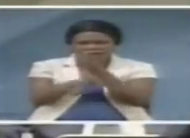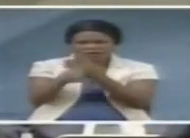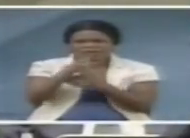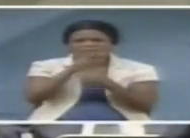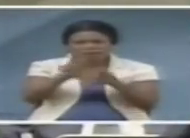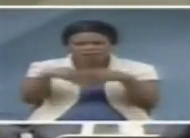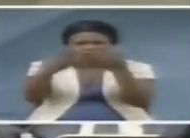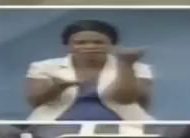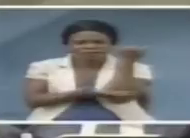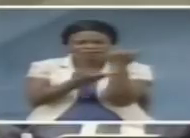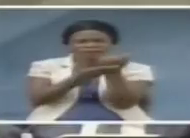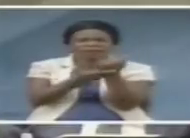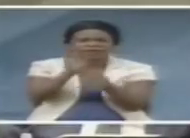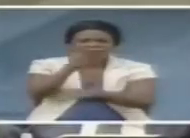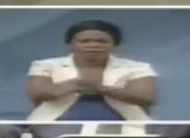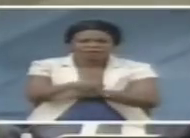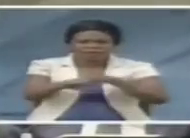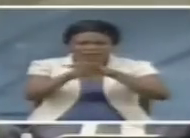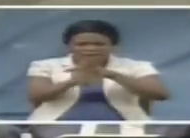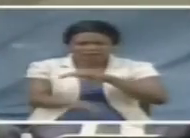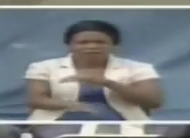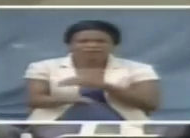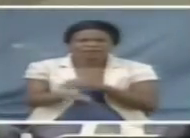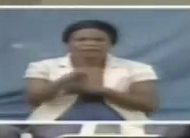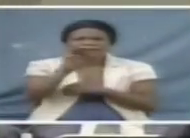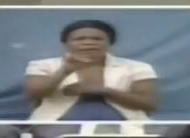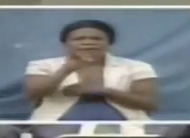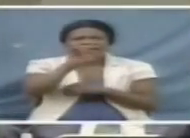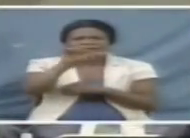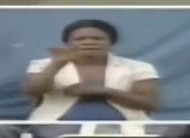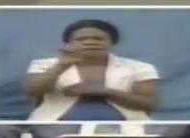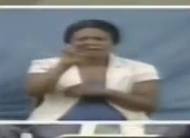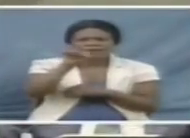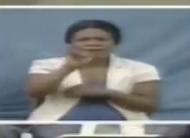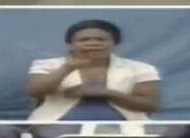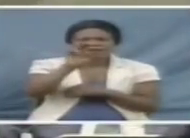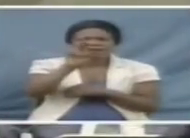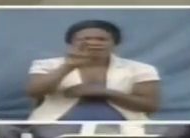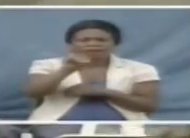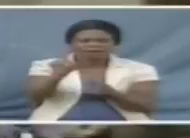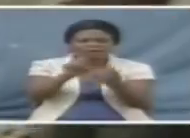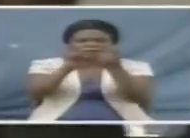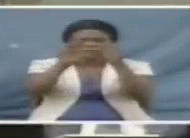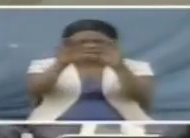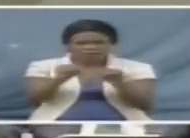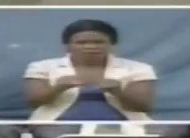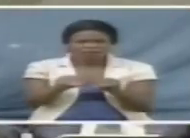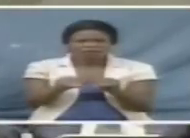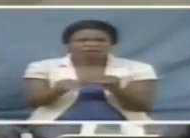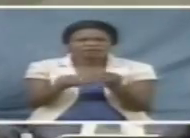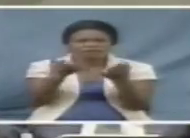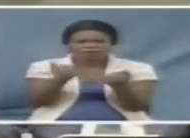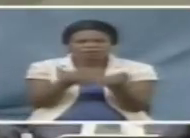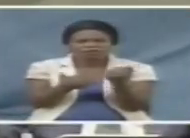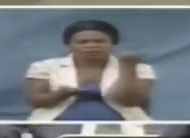the Fuel Bulk Water Supply Improvement Project under the Millennium Challenge account, aimed at increasing